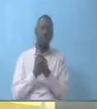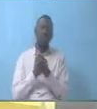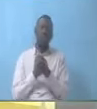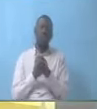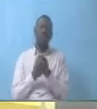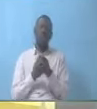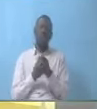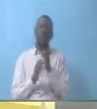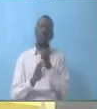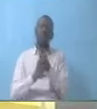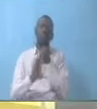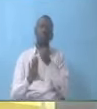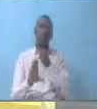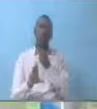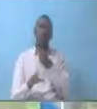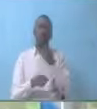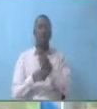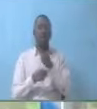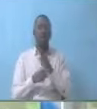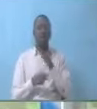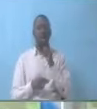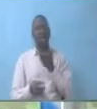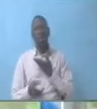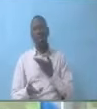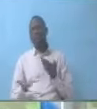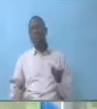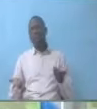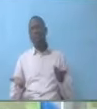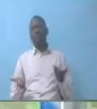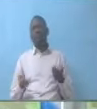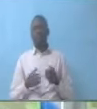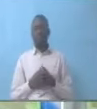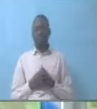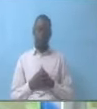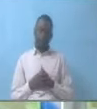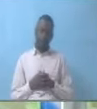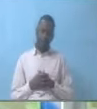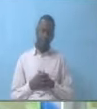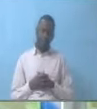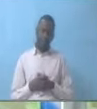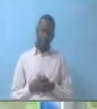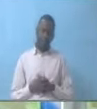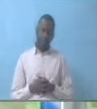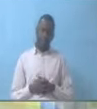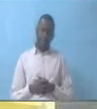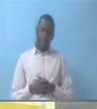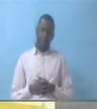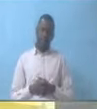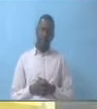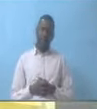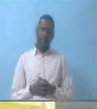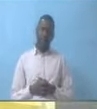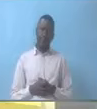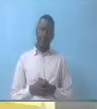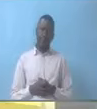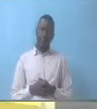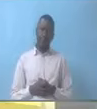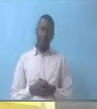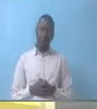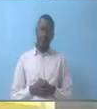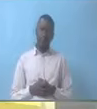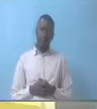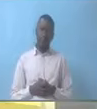have for protection. Li yep ñung ko def ci salon kilifte te oron na ne li bu taxawé dafa yaax li nga xamné